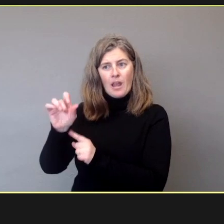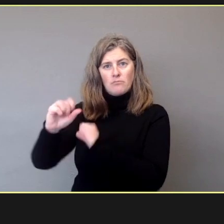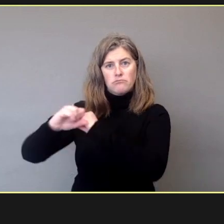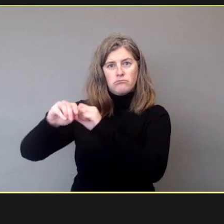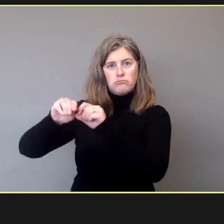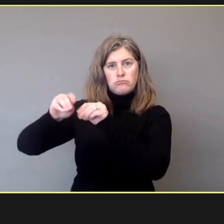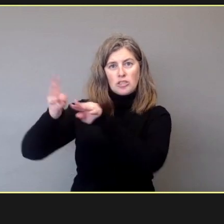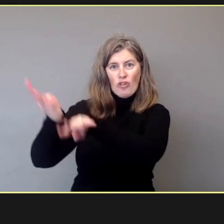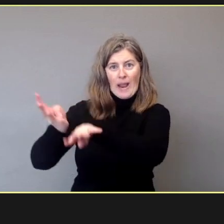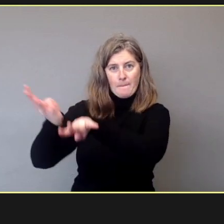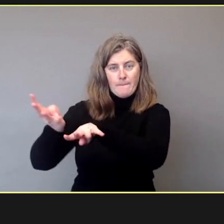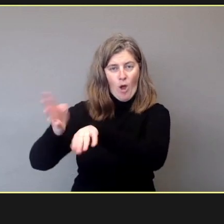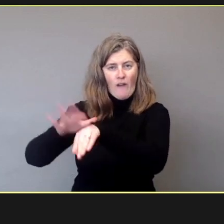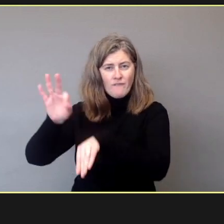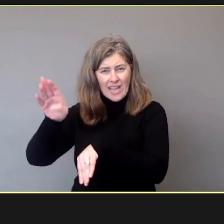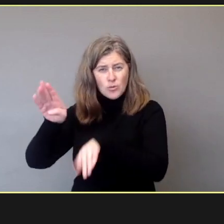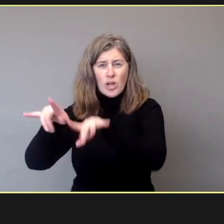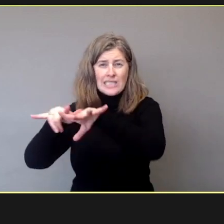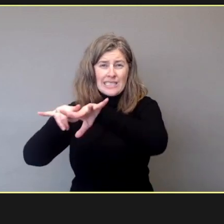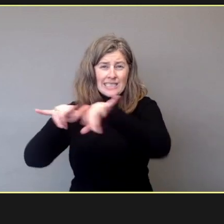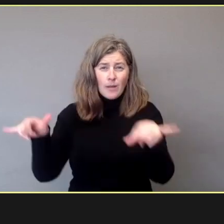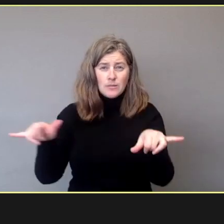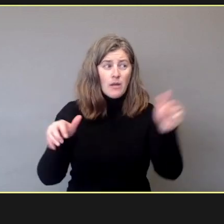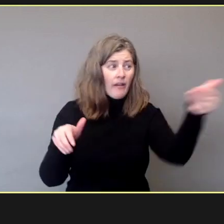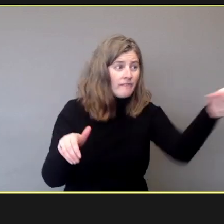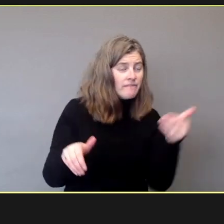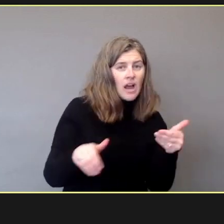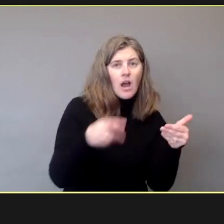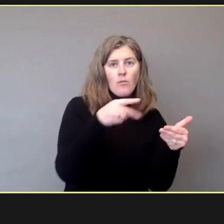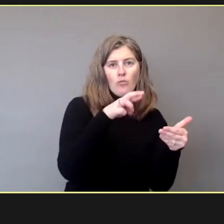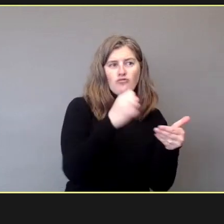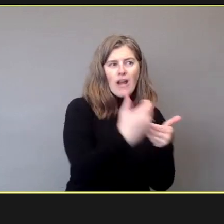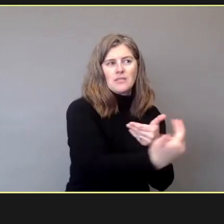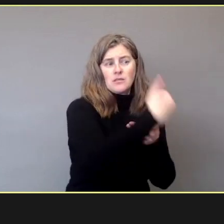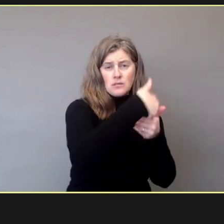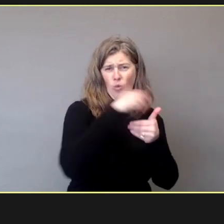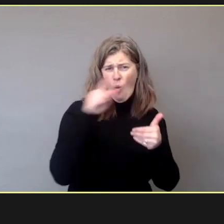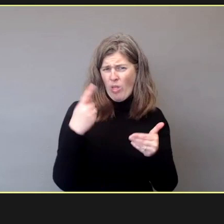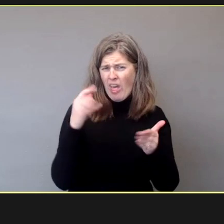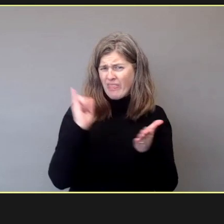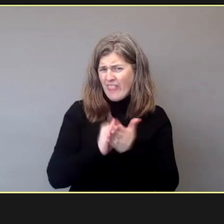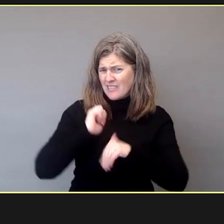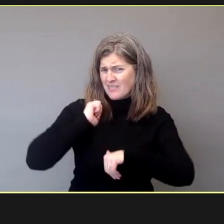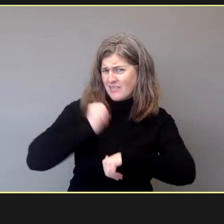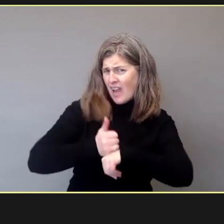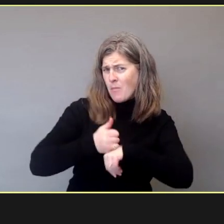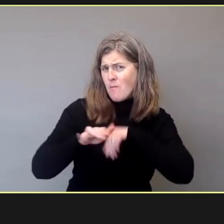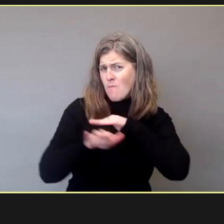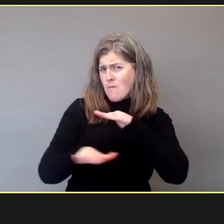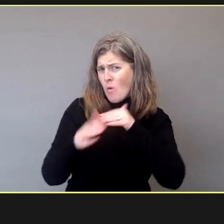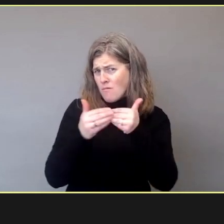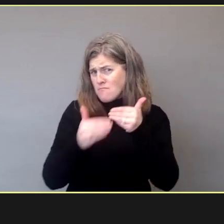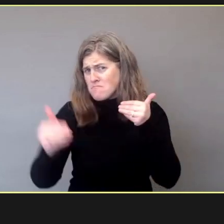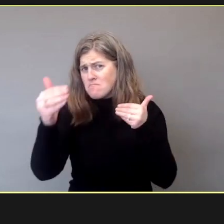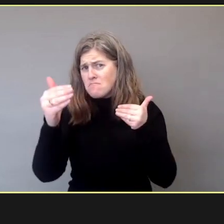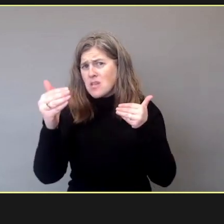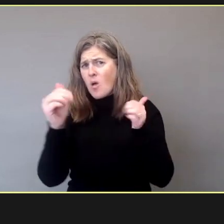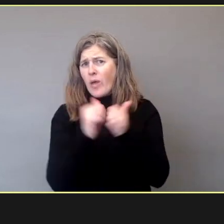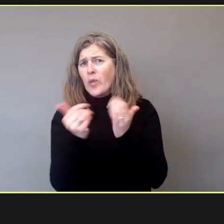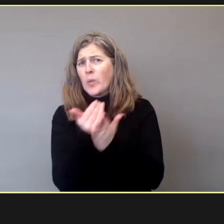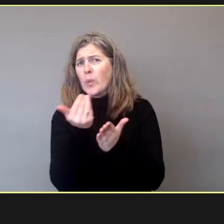as a press invite only format? Is that the basic format you'll move forward with the